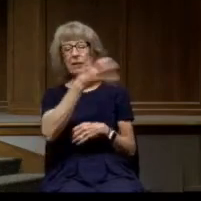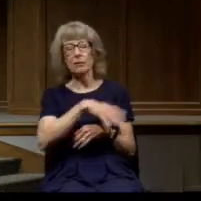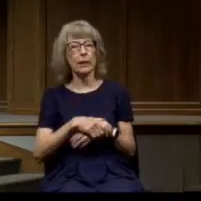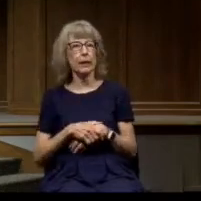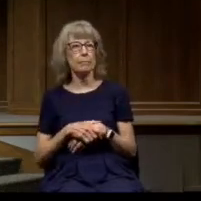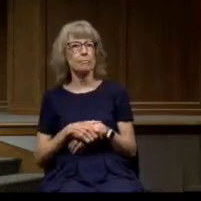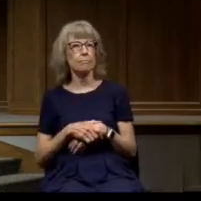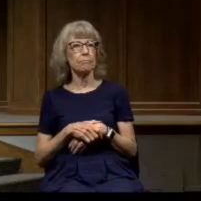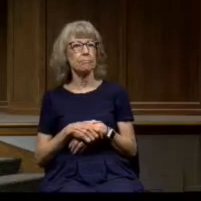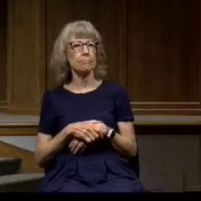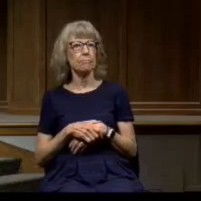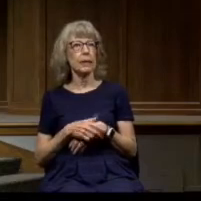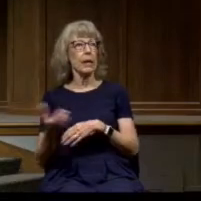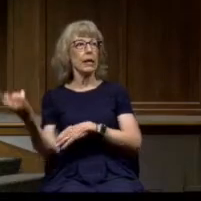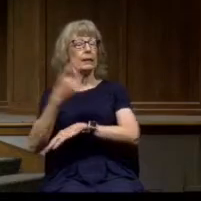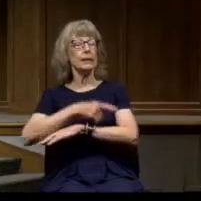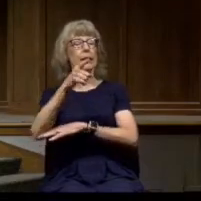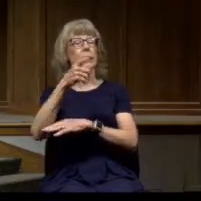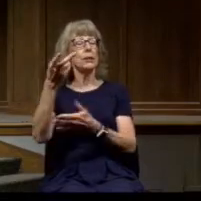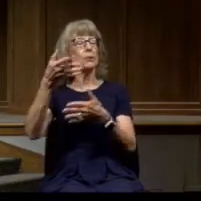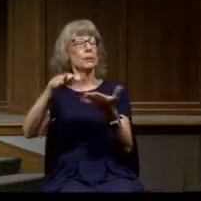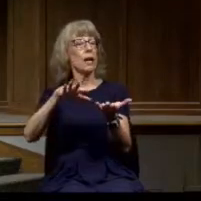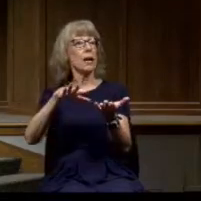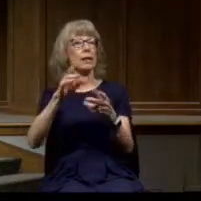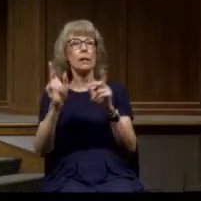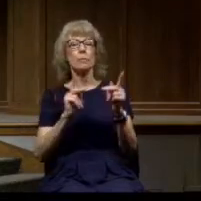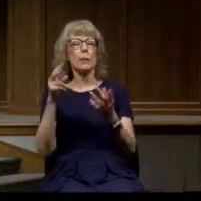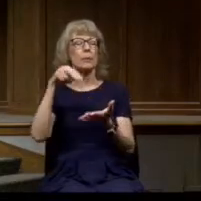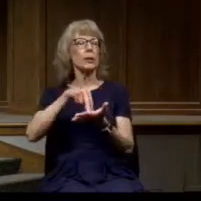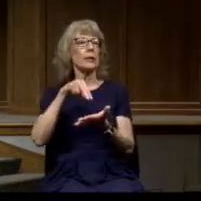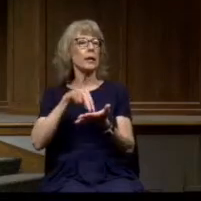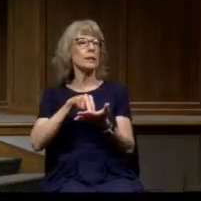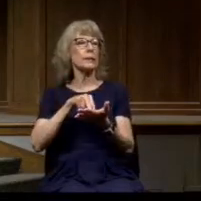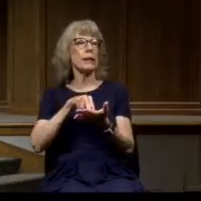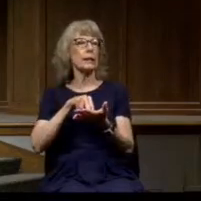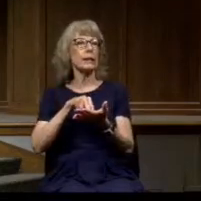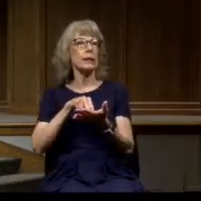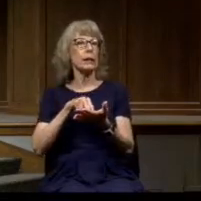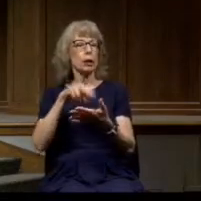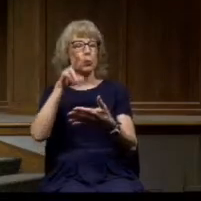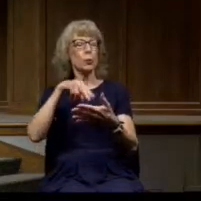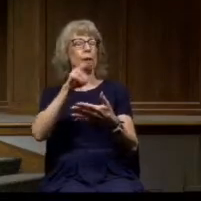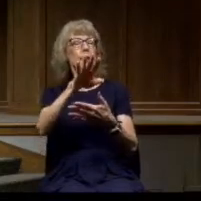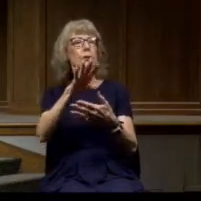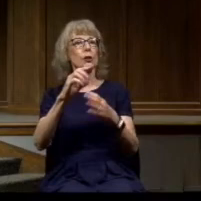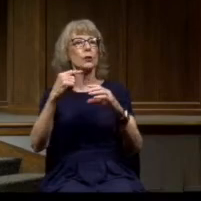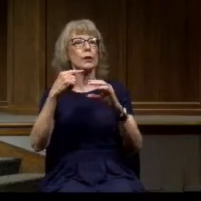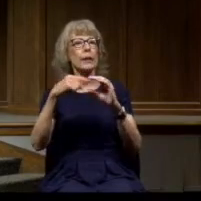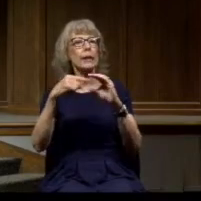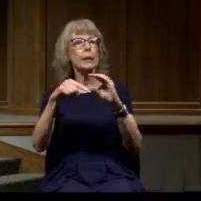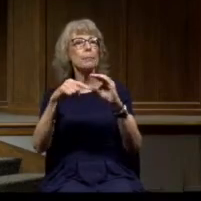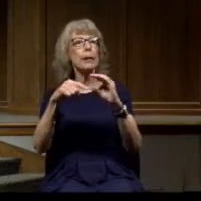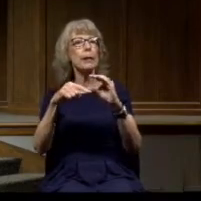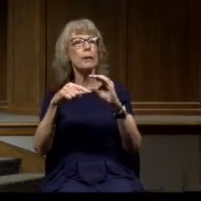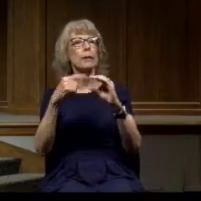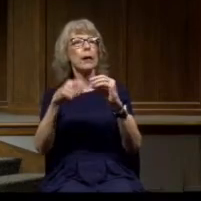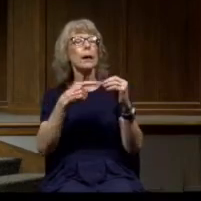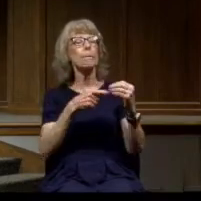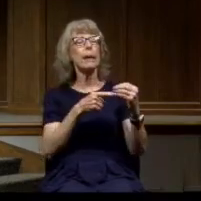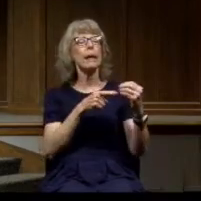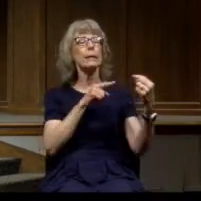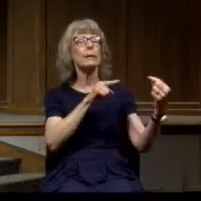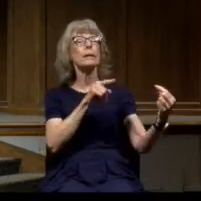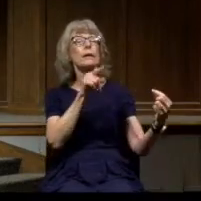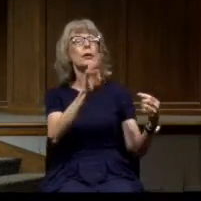read off some really amazing email that you sent trying to argue some point. That's not what you will